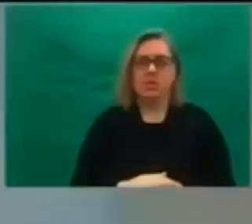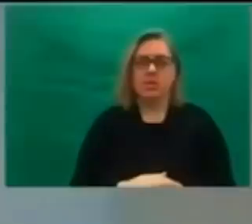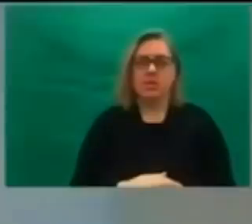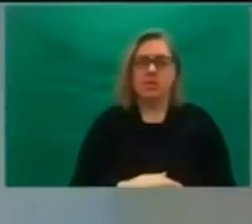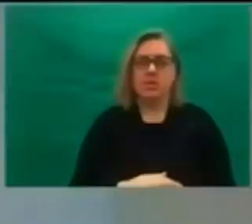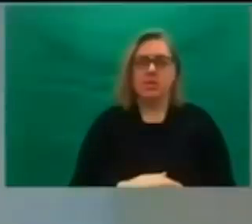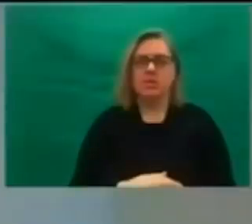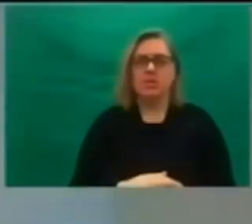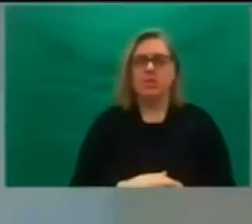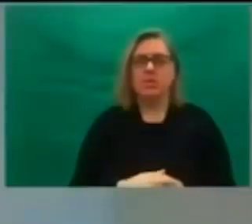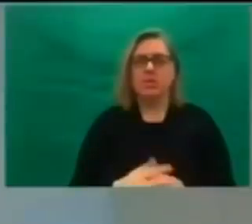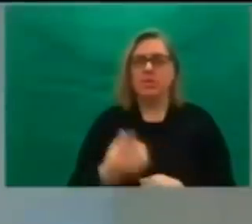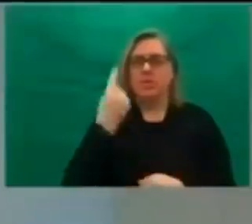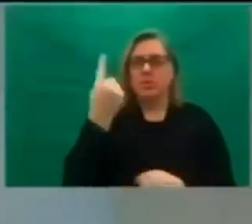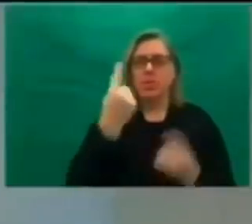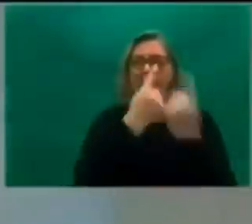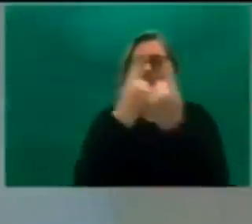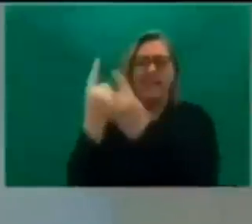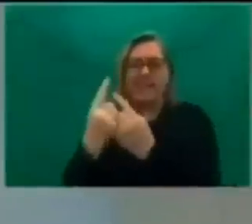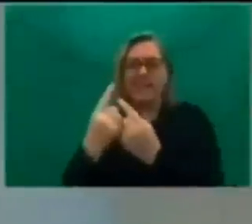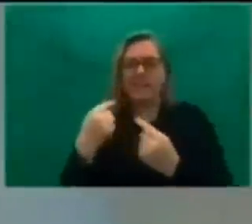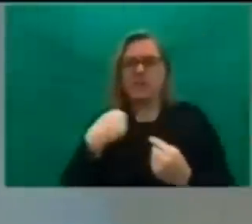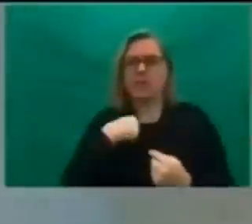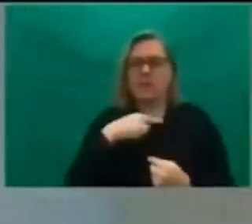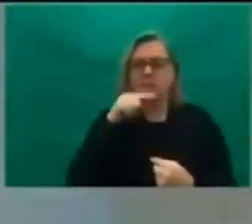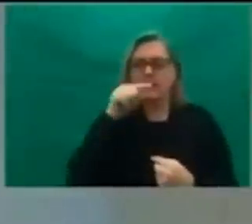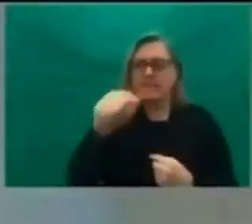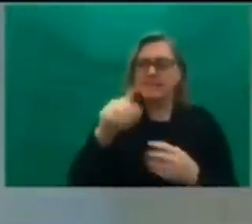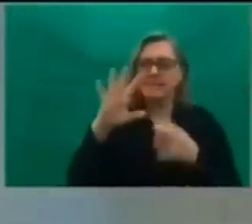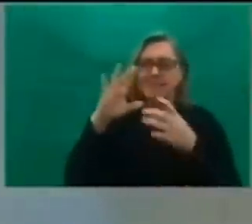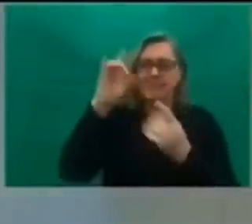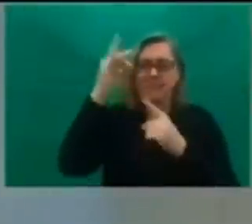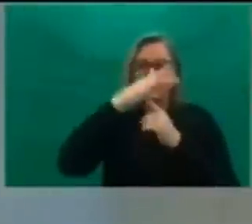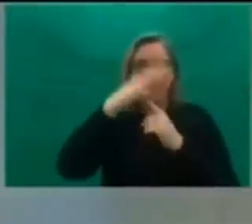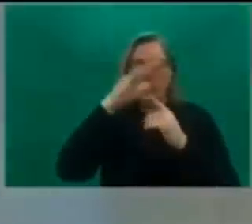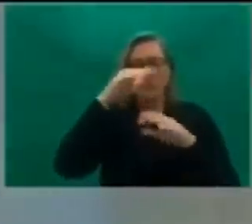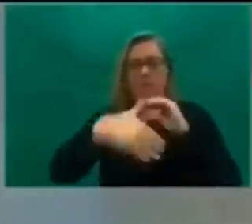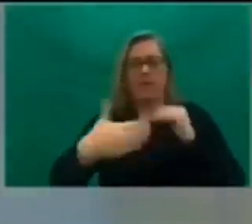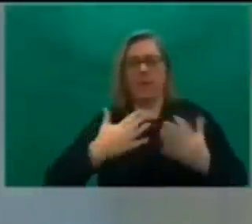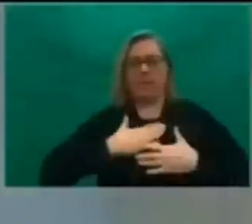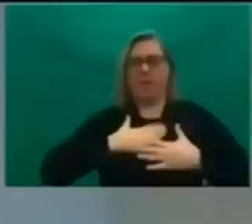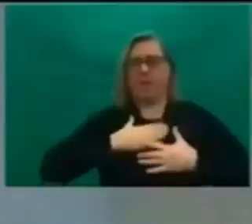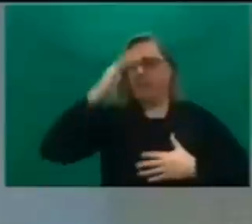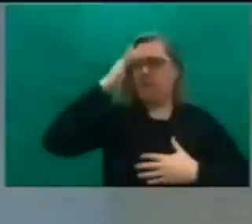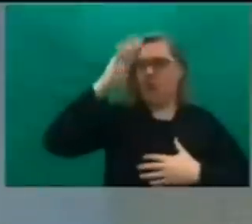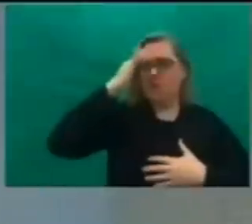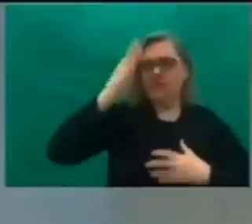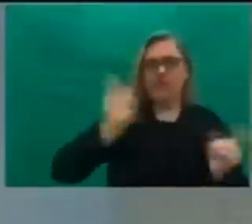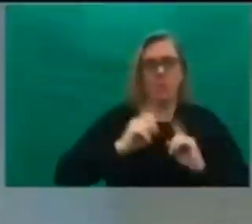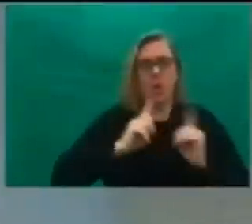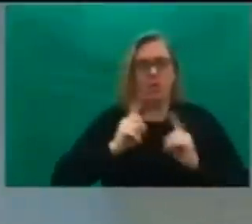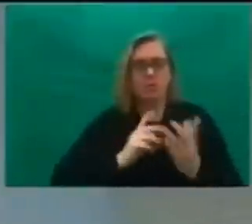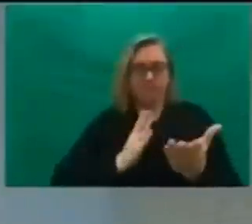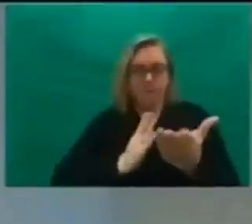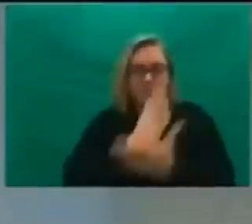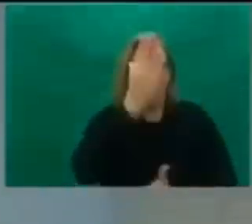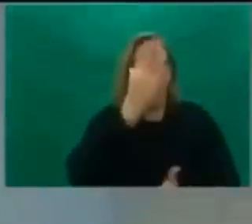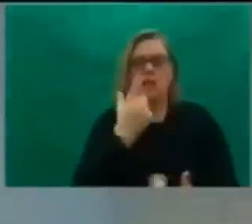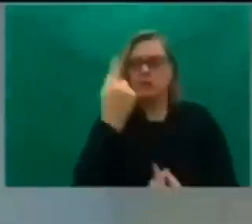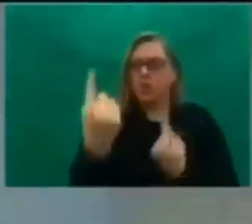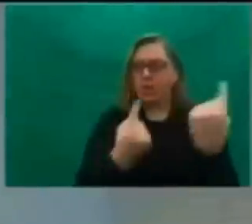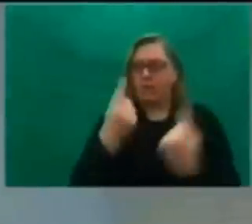One of the things that's core to my philosophy is the rights of the individual. And what we've seen